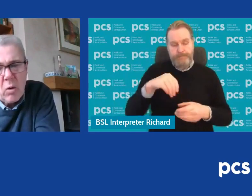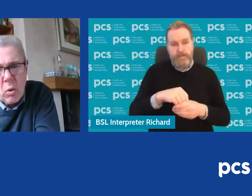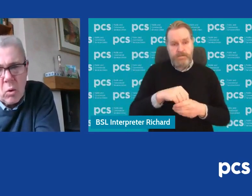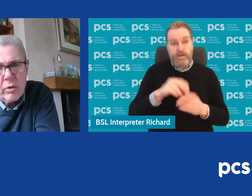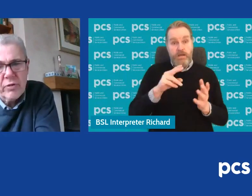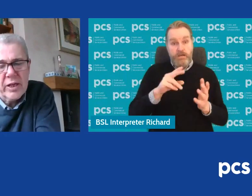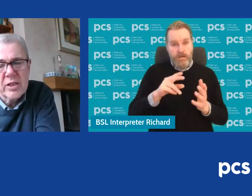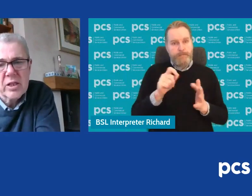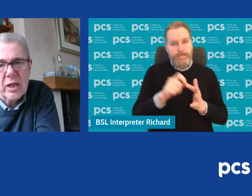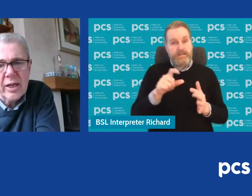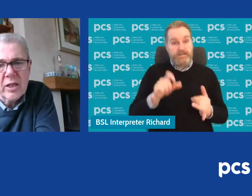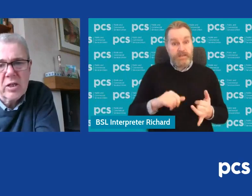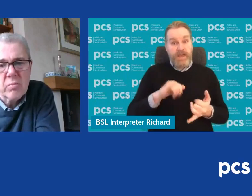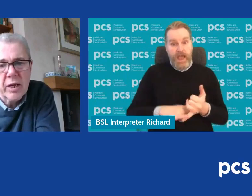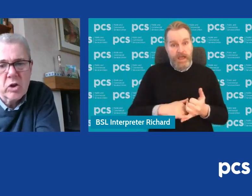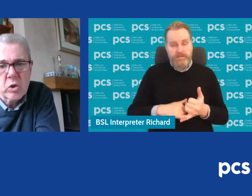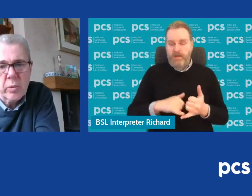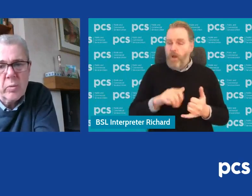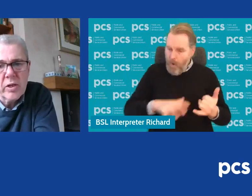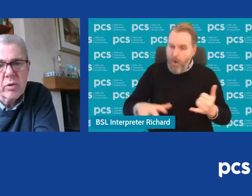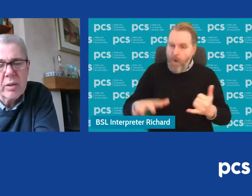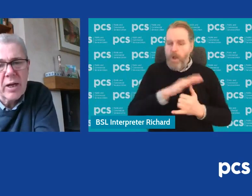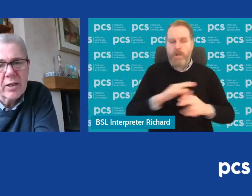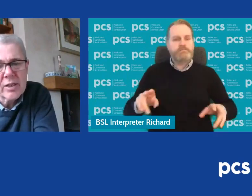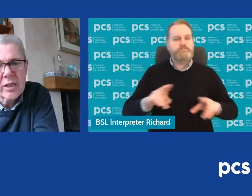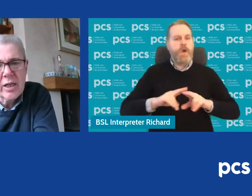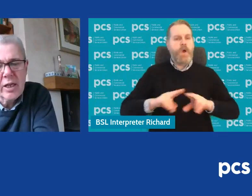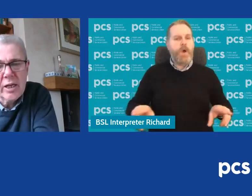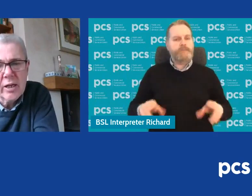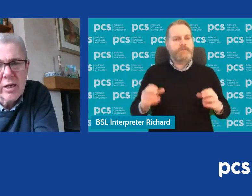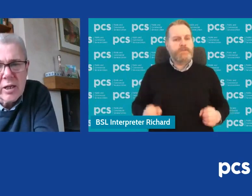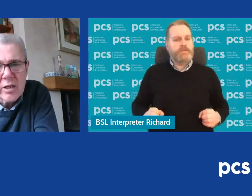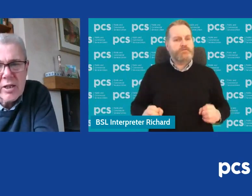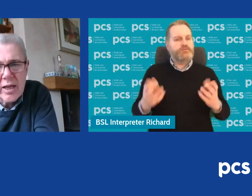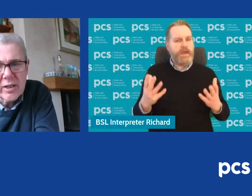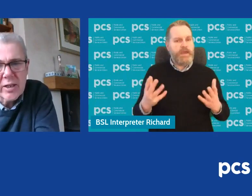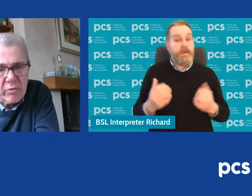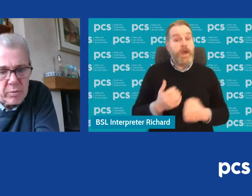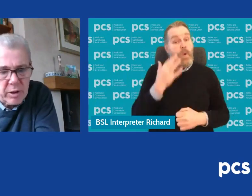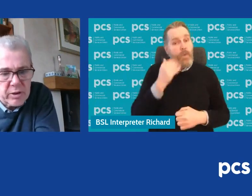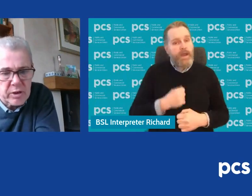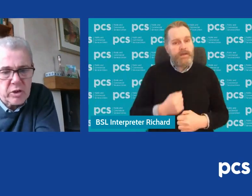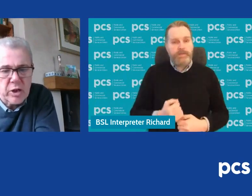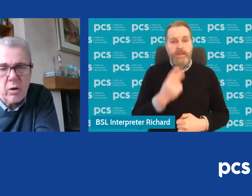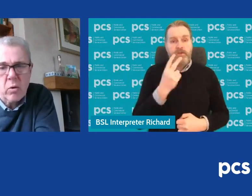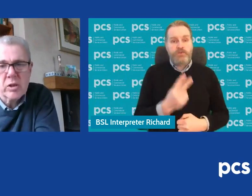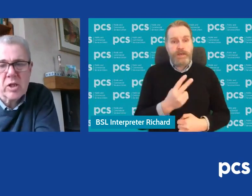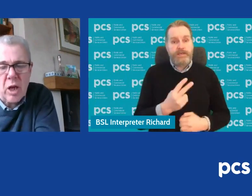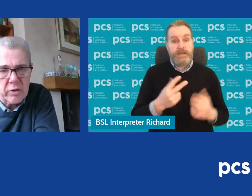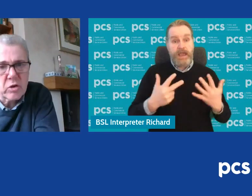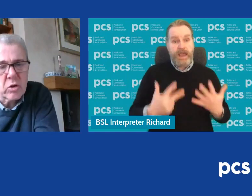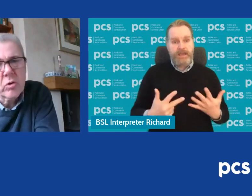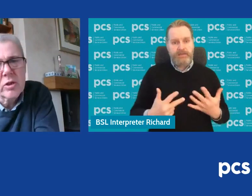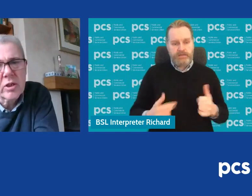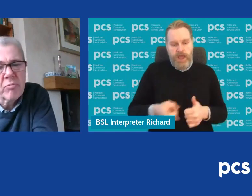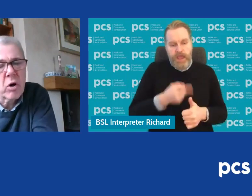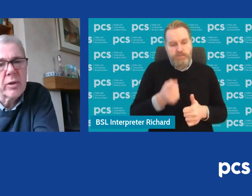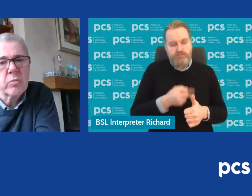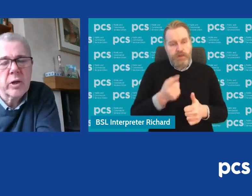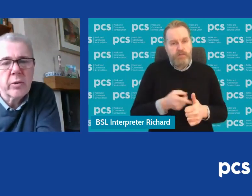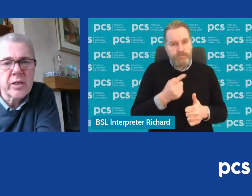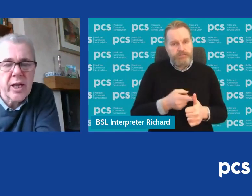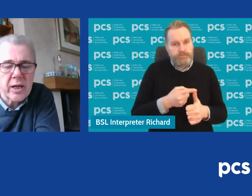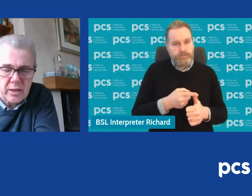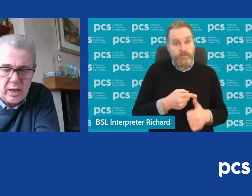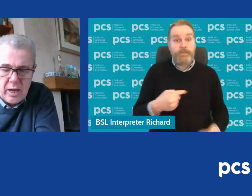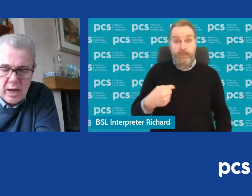and how all of this linked to making sure we win the reballot is the key to getting the government to now start the talks that they promised